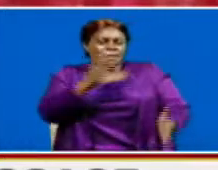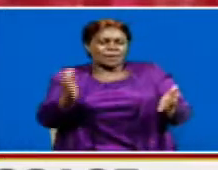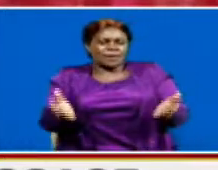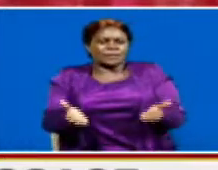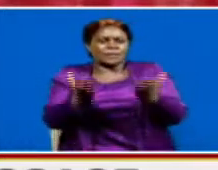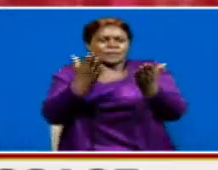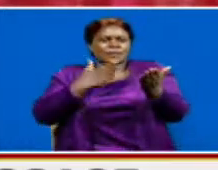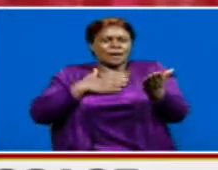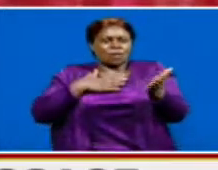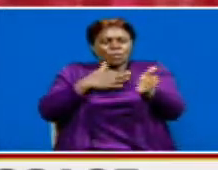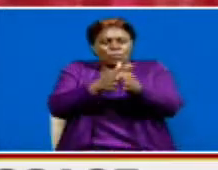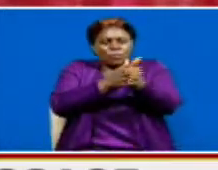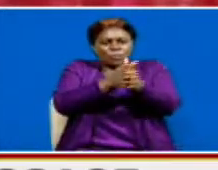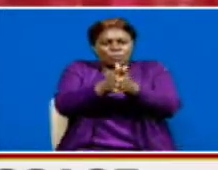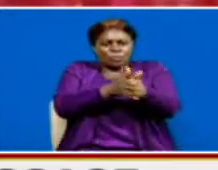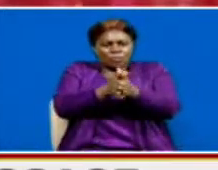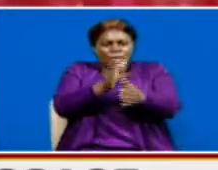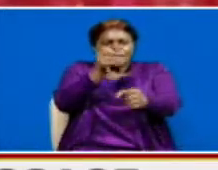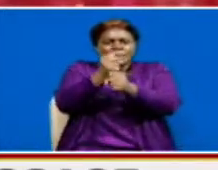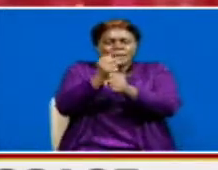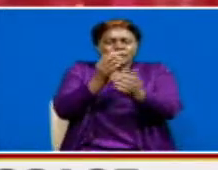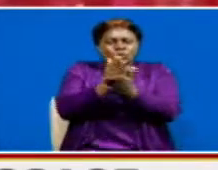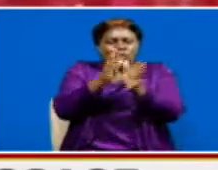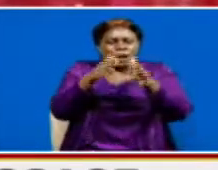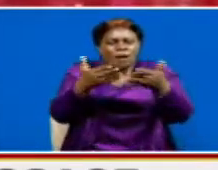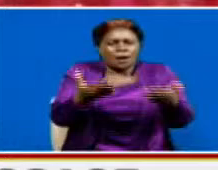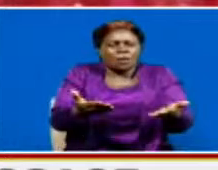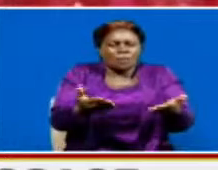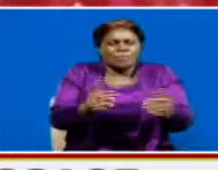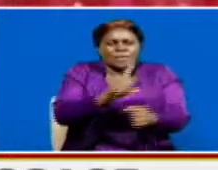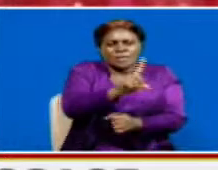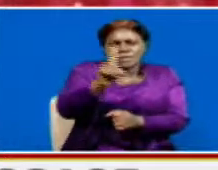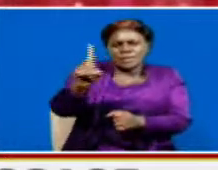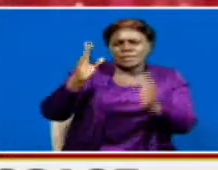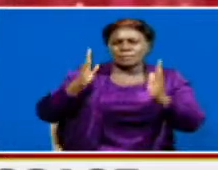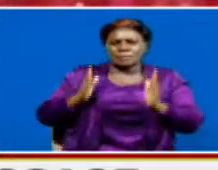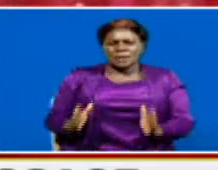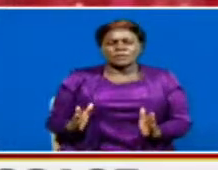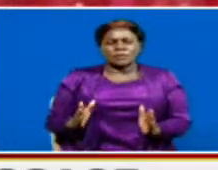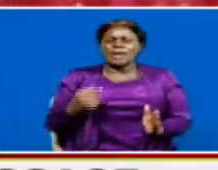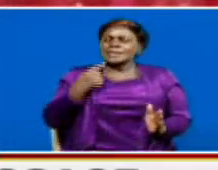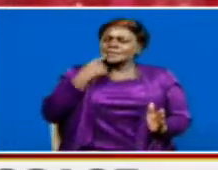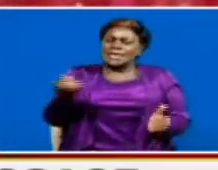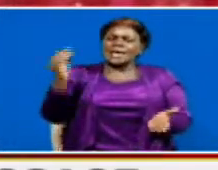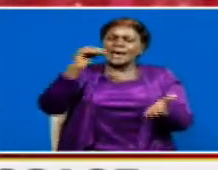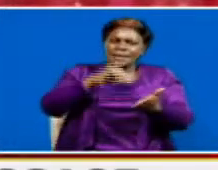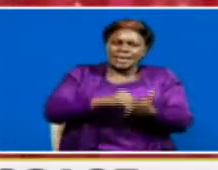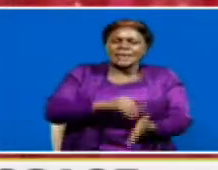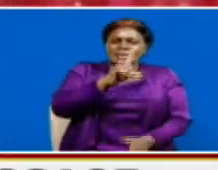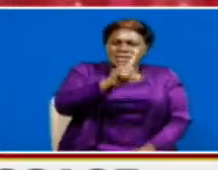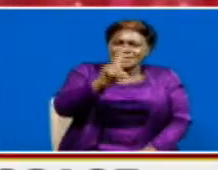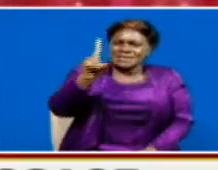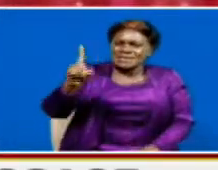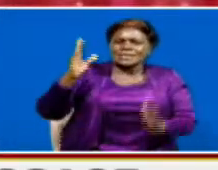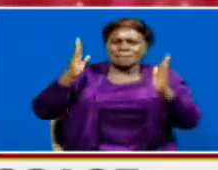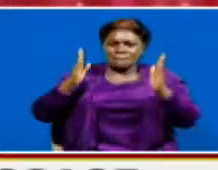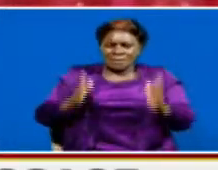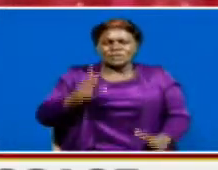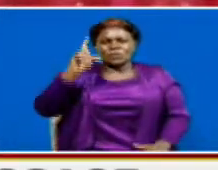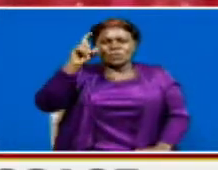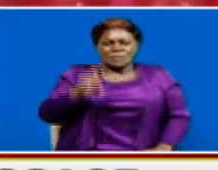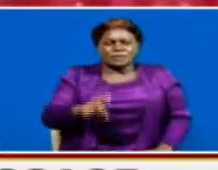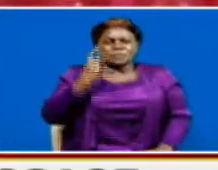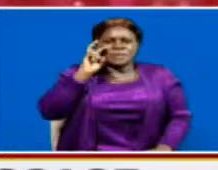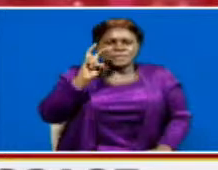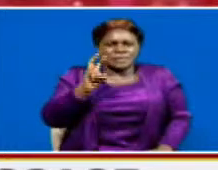enhancing our aspirations by ensuring that everyone, and I repeat, everyone must be